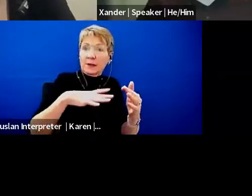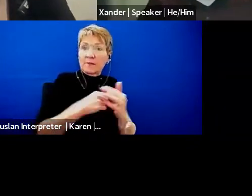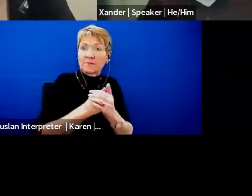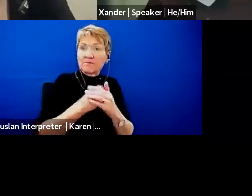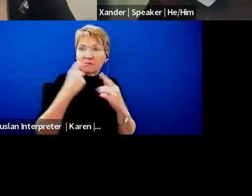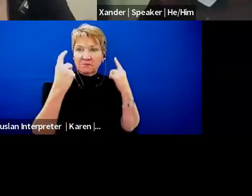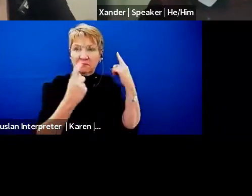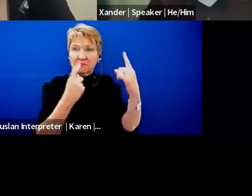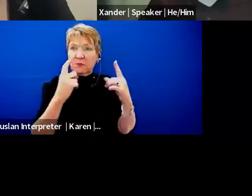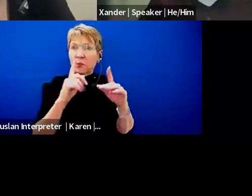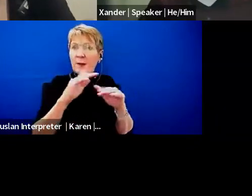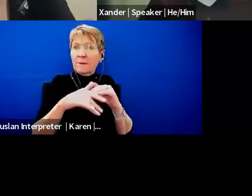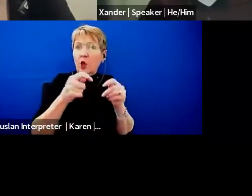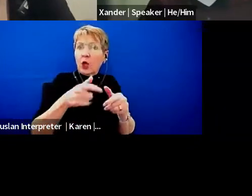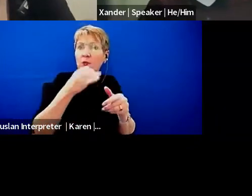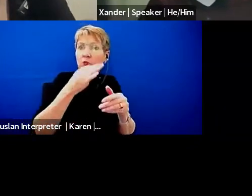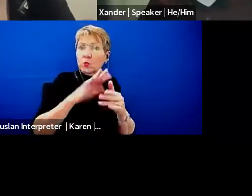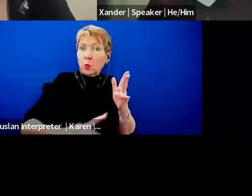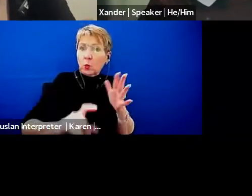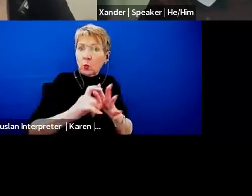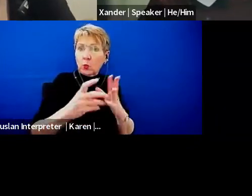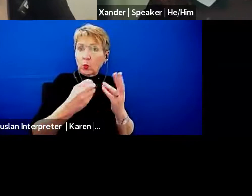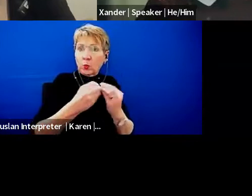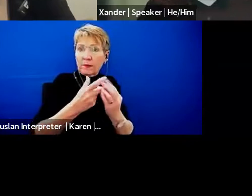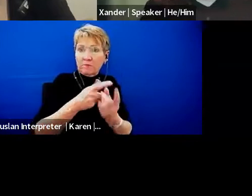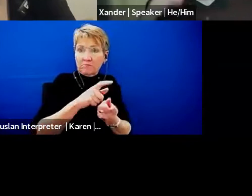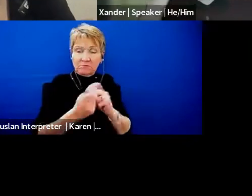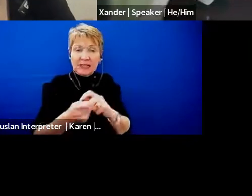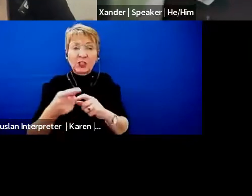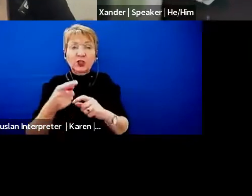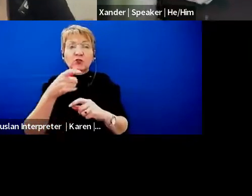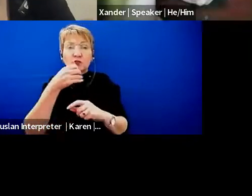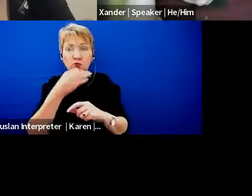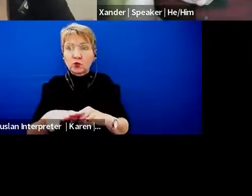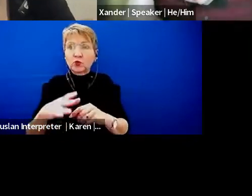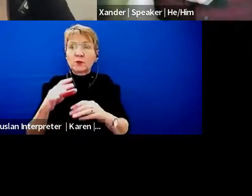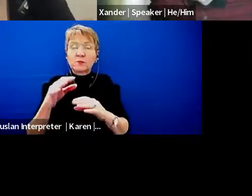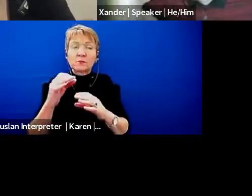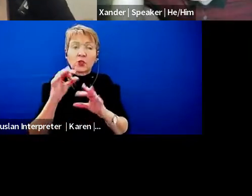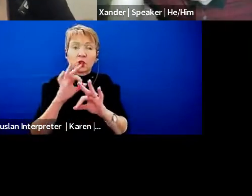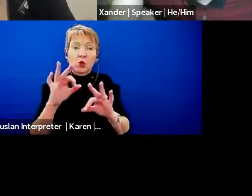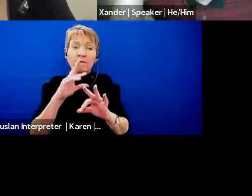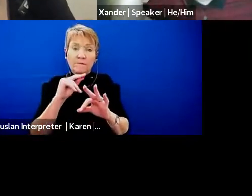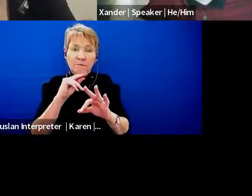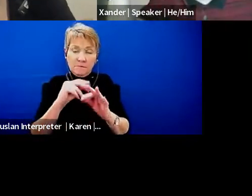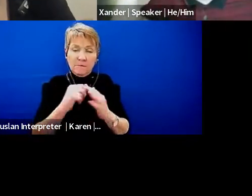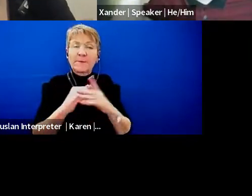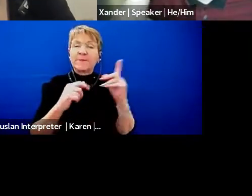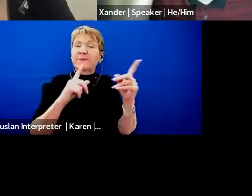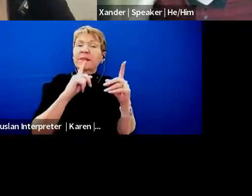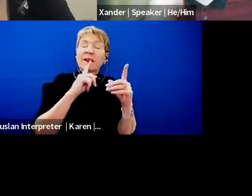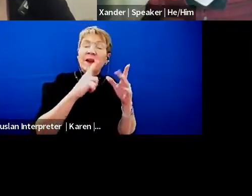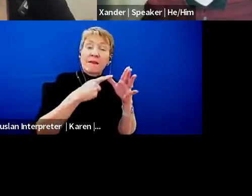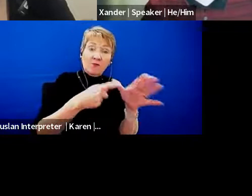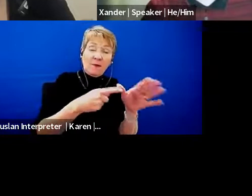and I obviously don't know if this is accessible to you, but they use the iPad app Proloquo Go, and they have the help, like